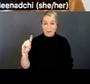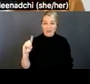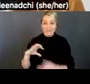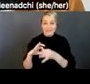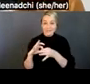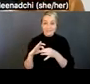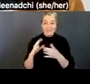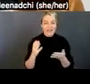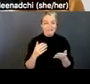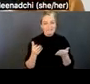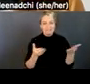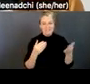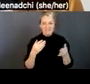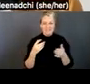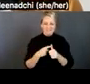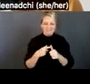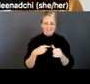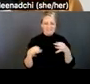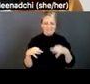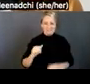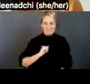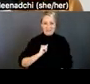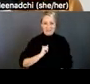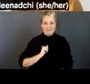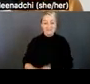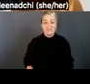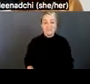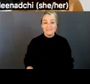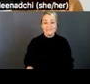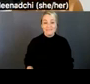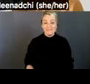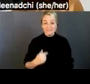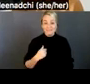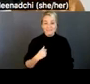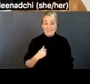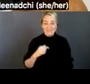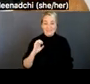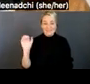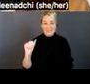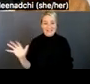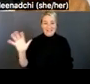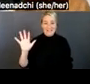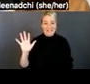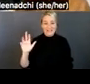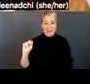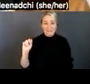give a quick visual description of myself. I'm an East Asian non-binary